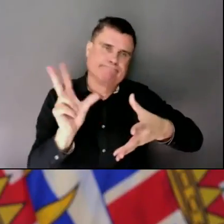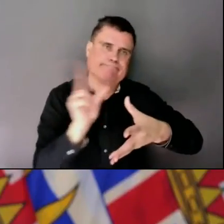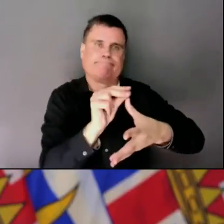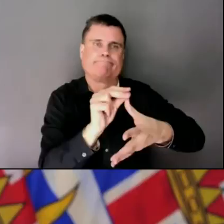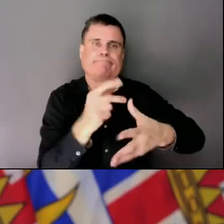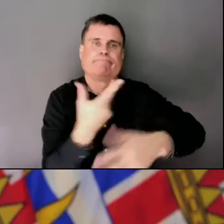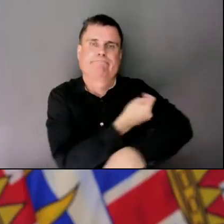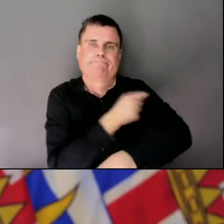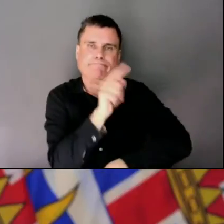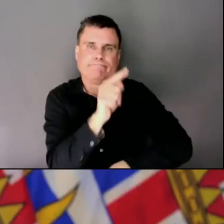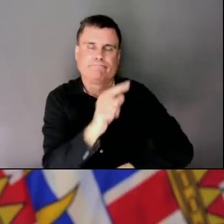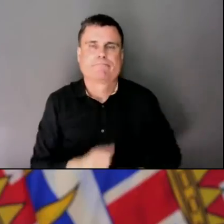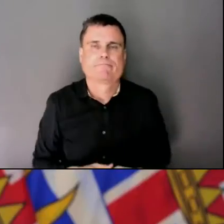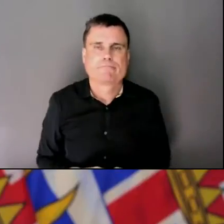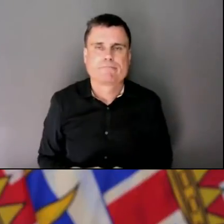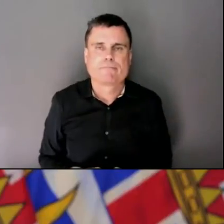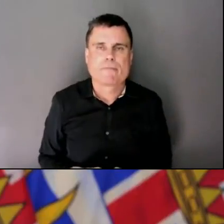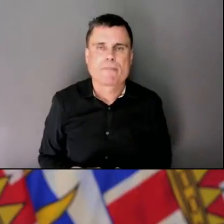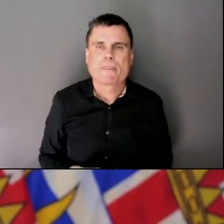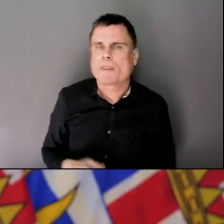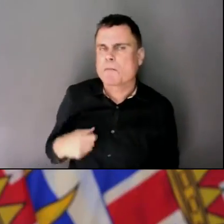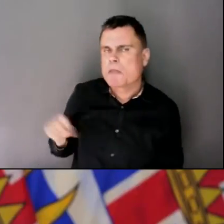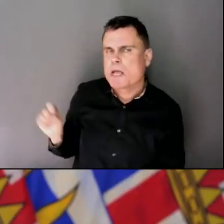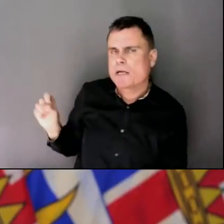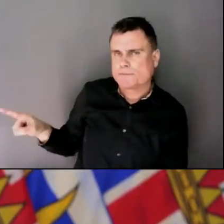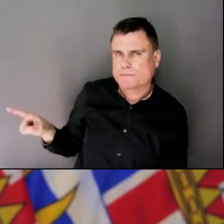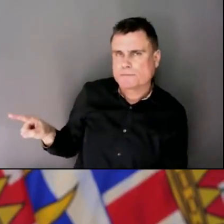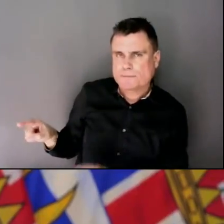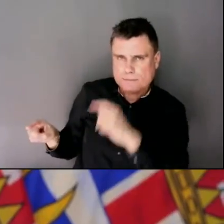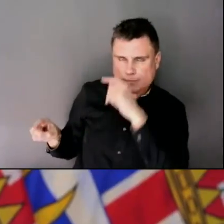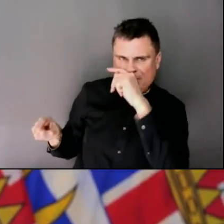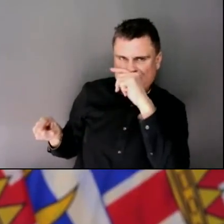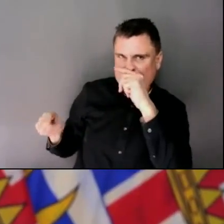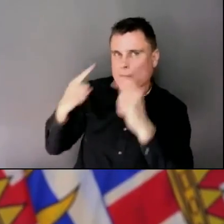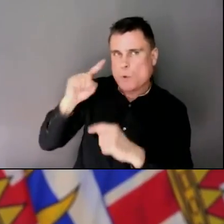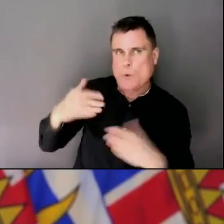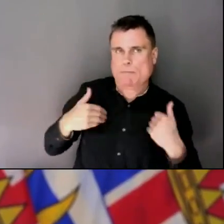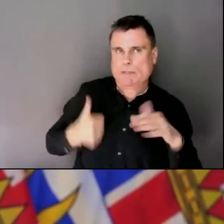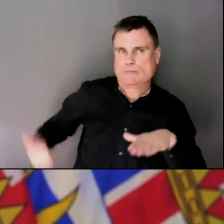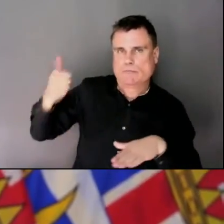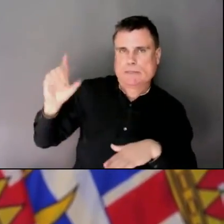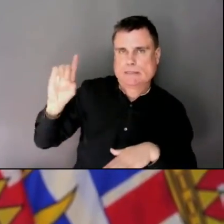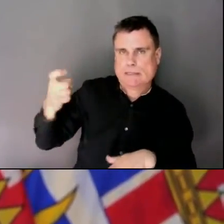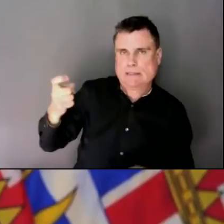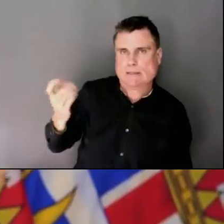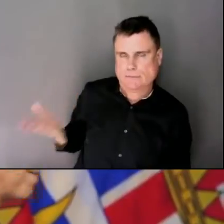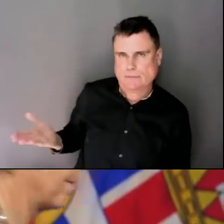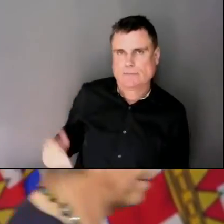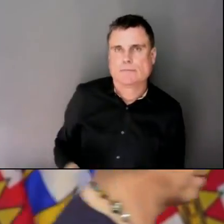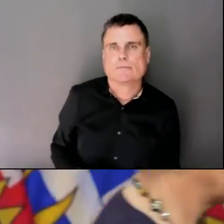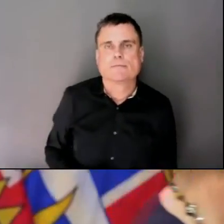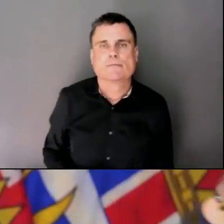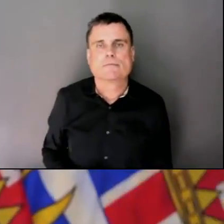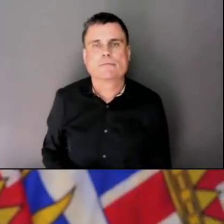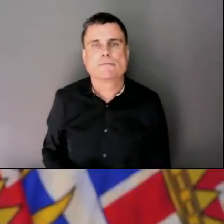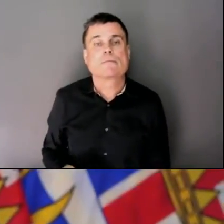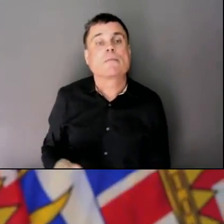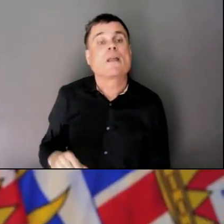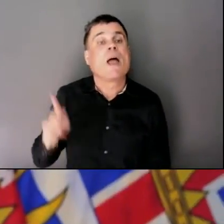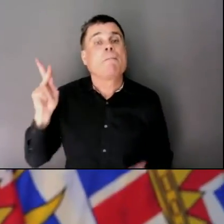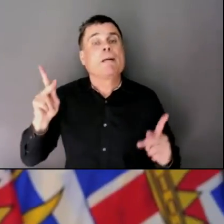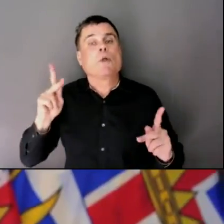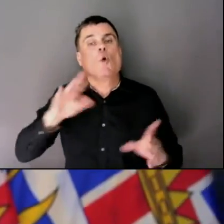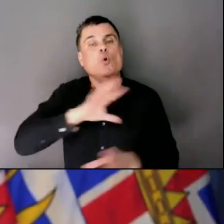do, and this is for Minister Dix. On the Ernst & Young report, stakeholders were told that they would see the report.